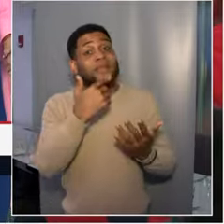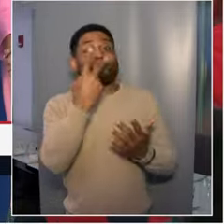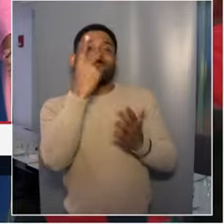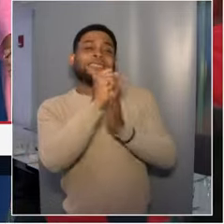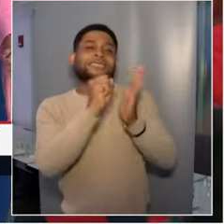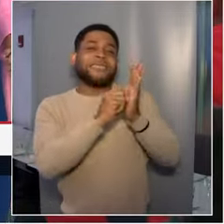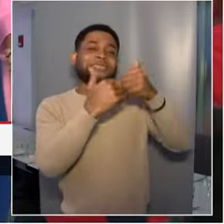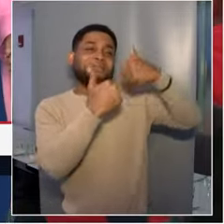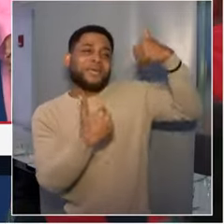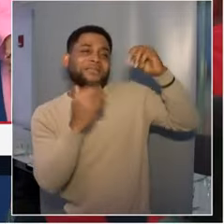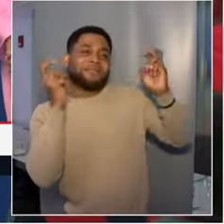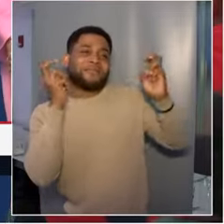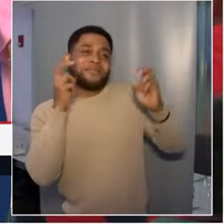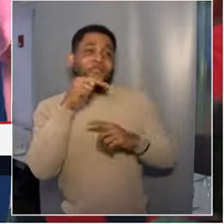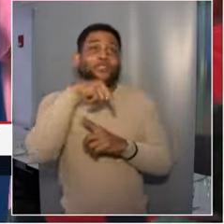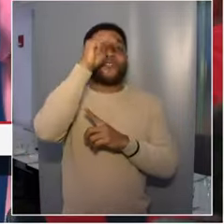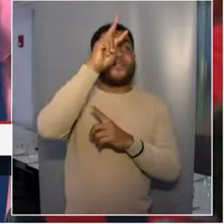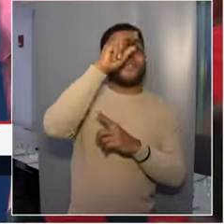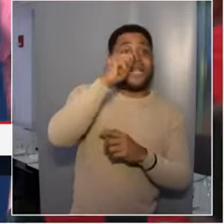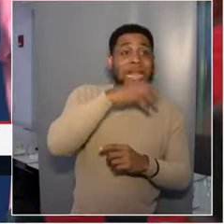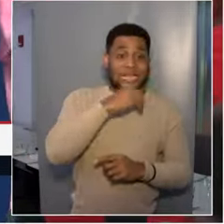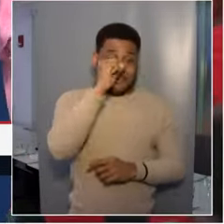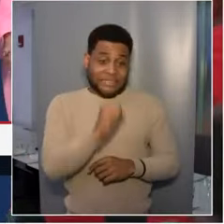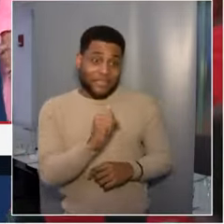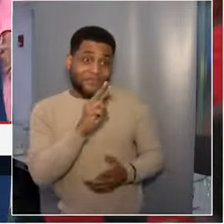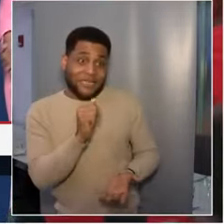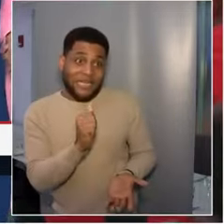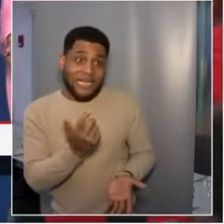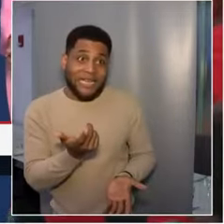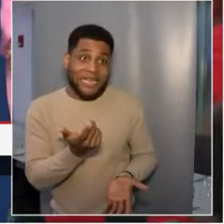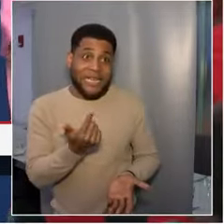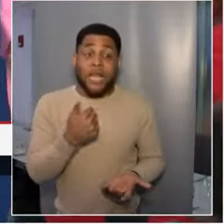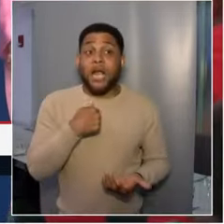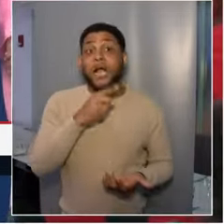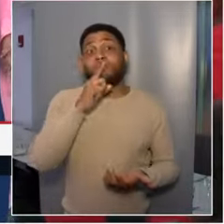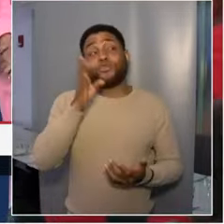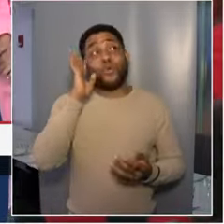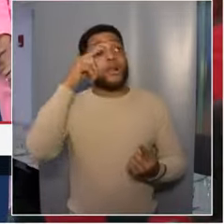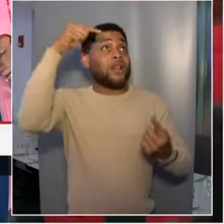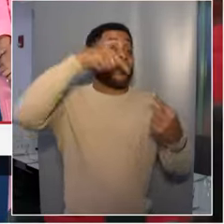And sorry, I said I wasn't going to talk about Virginia.